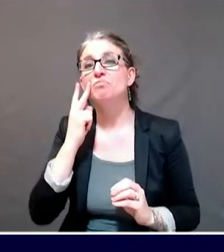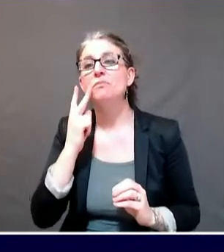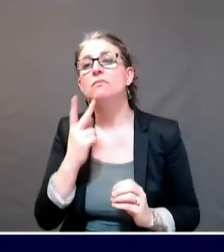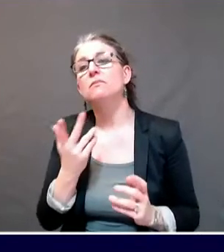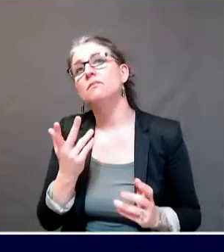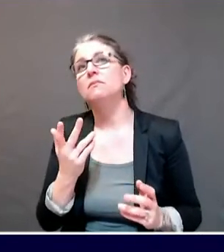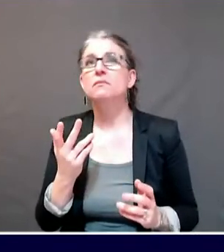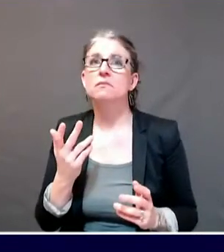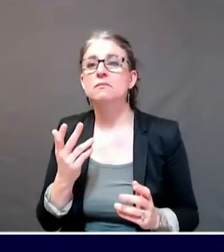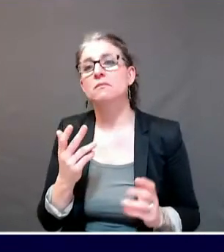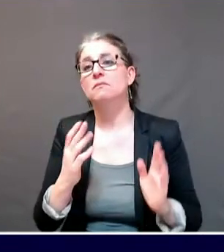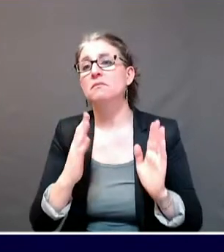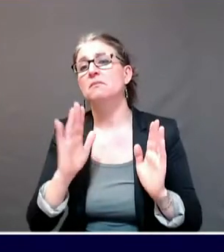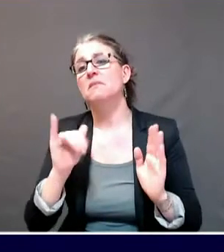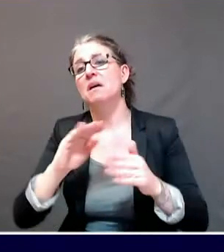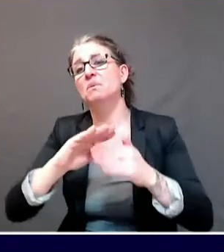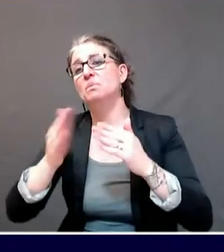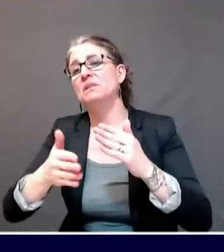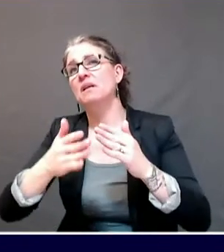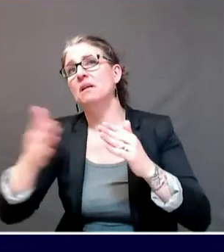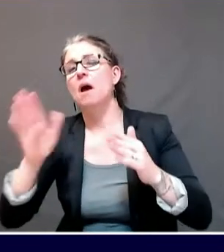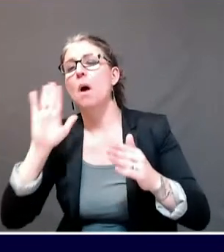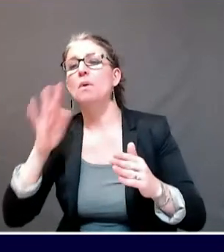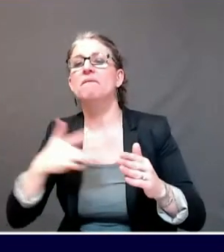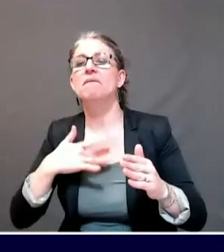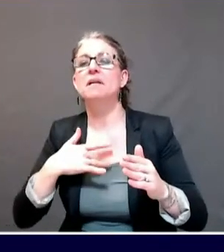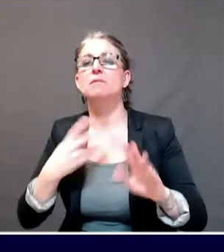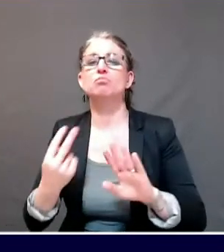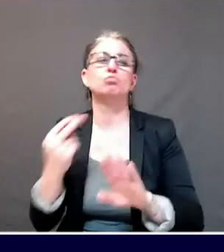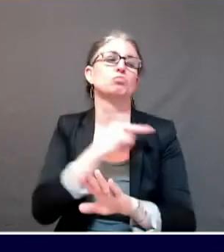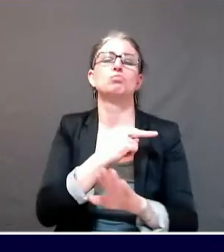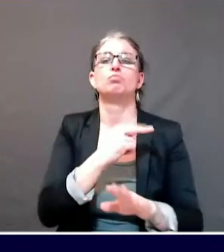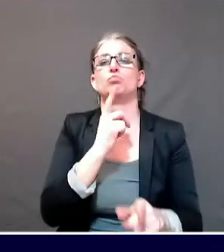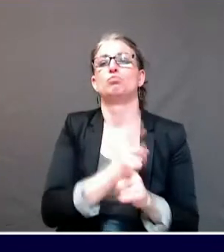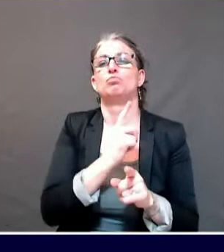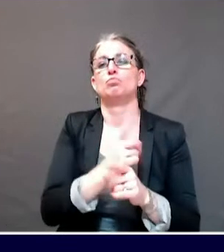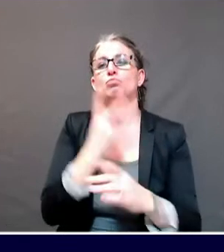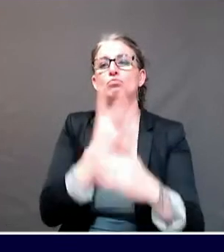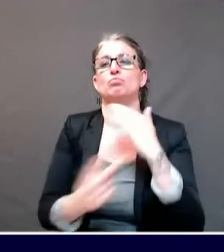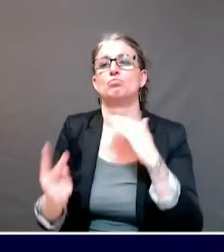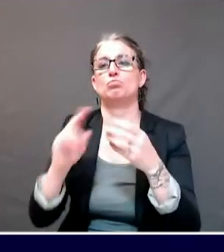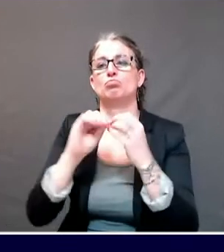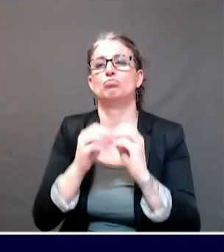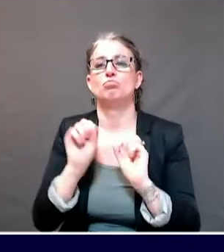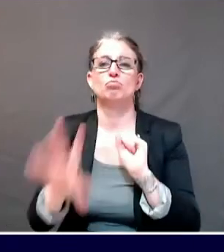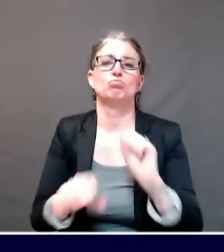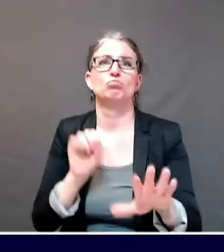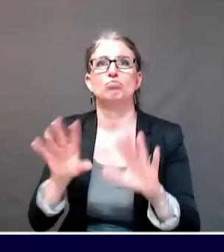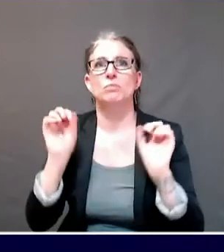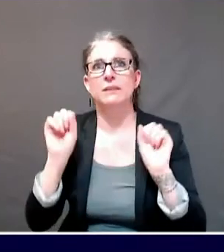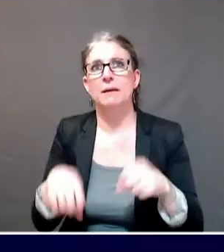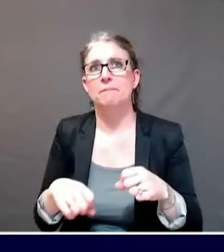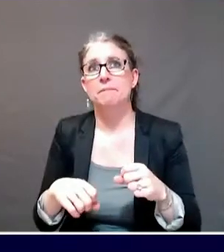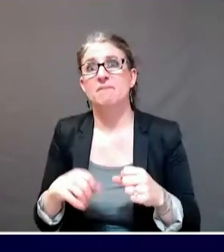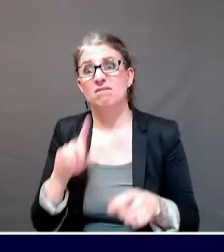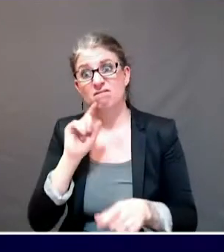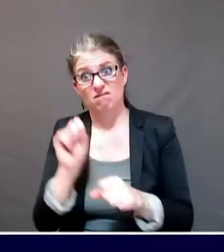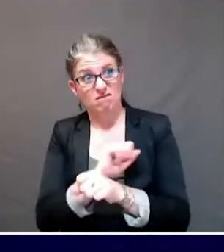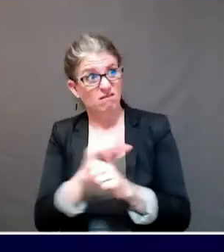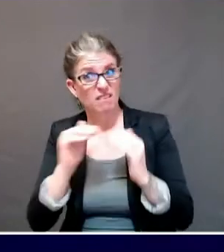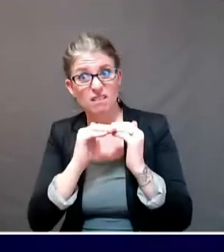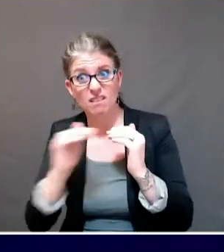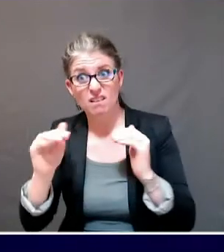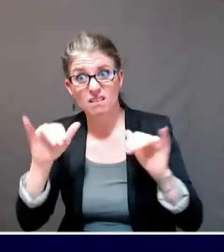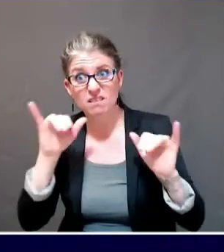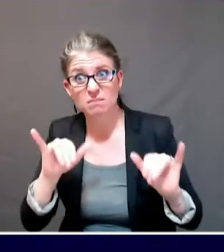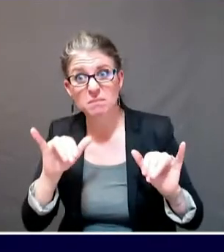next several weeks, if there is not an increase related to those holidays, that's a great thing. We've